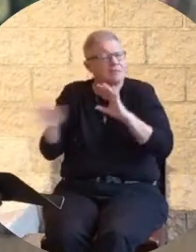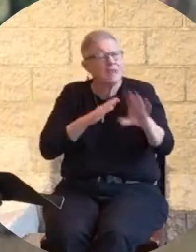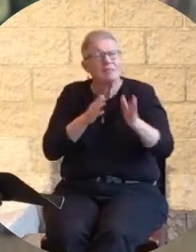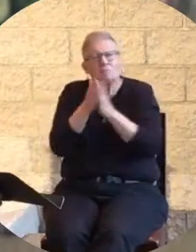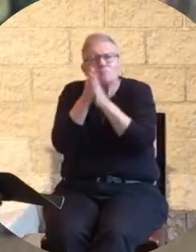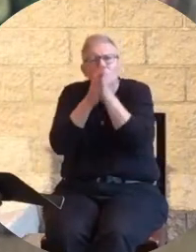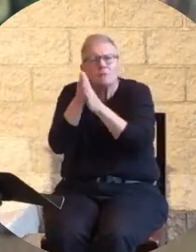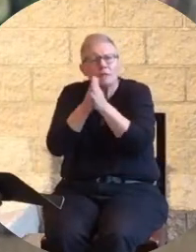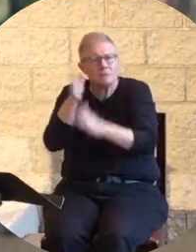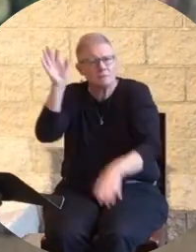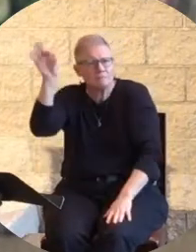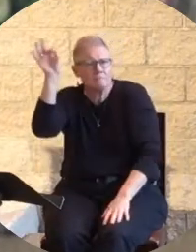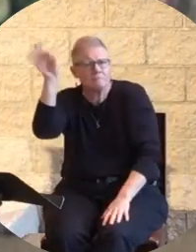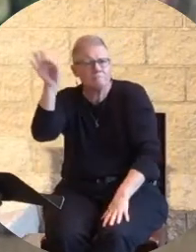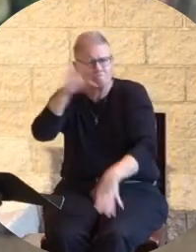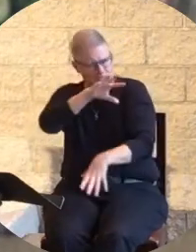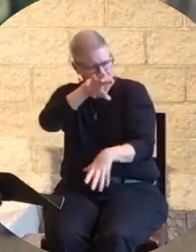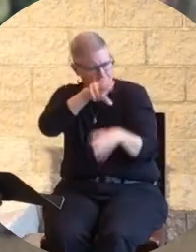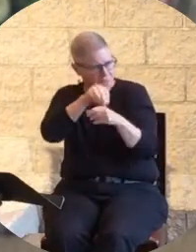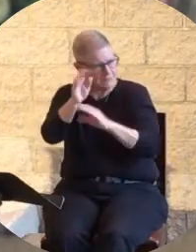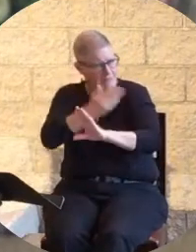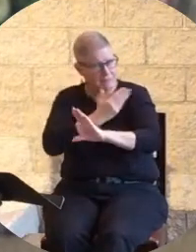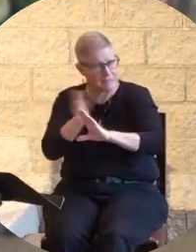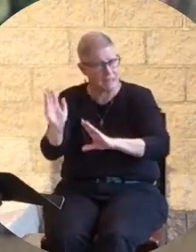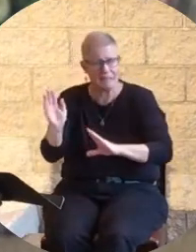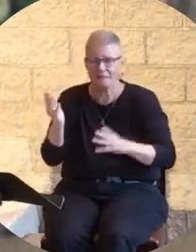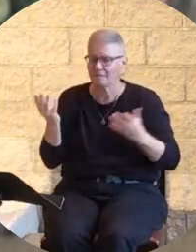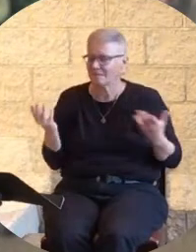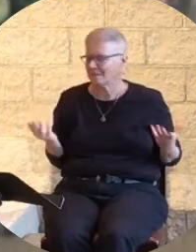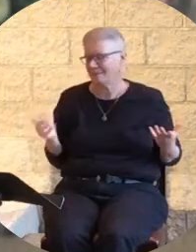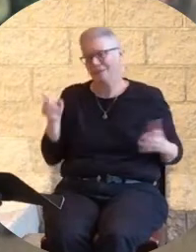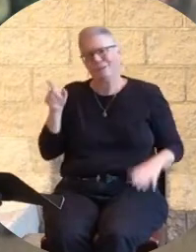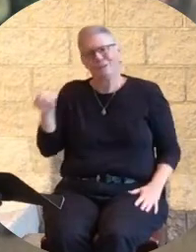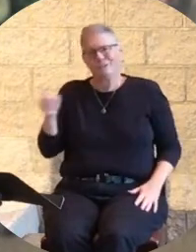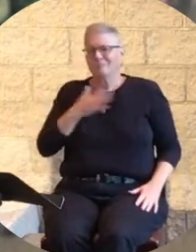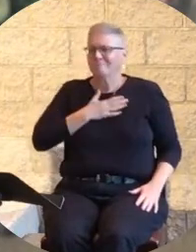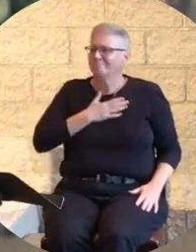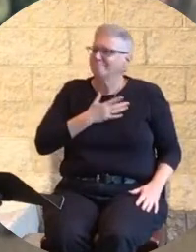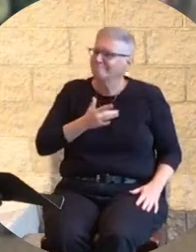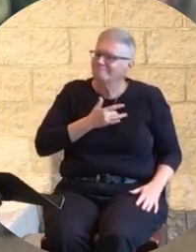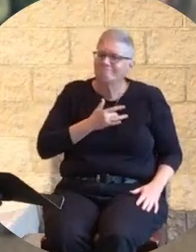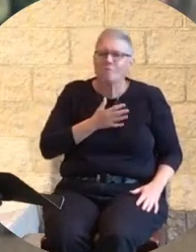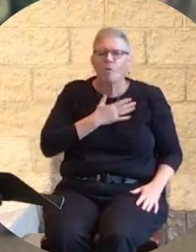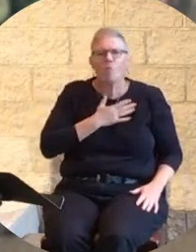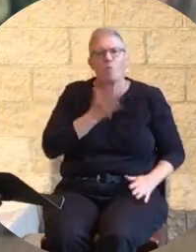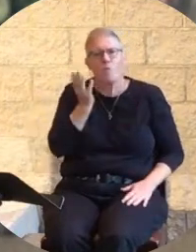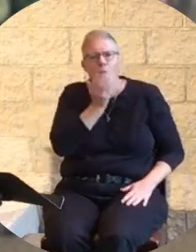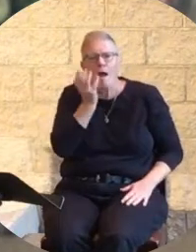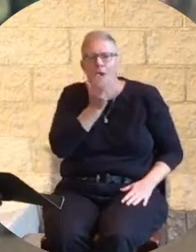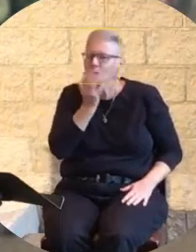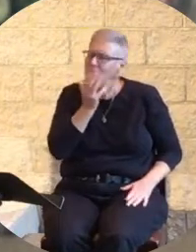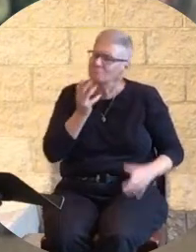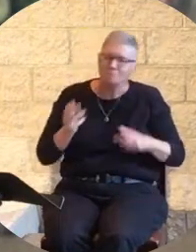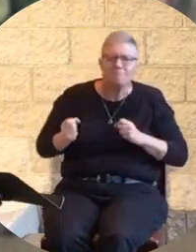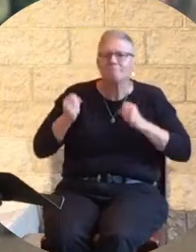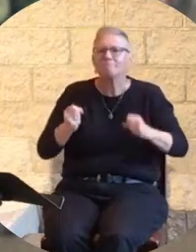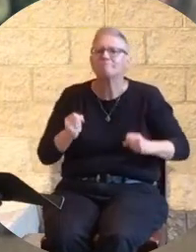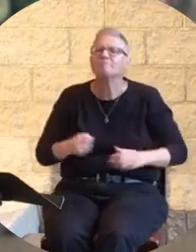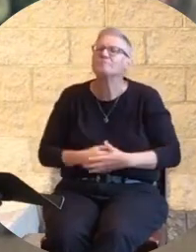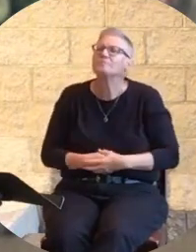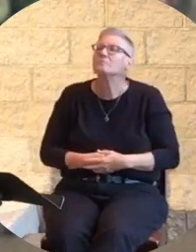and incorporates singing with it. She's just a force of nature, just a powerhouse. And you know